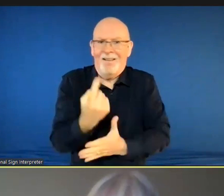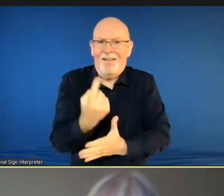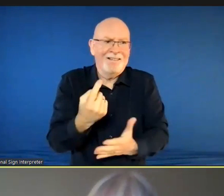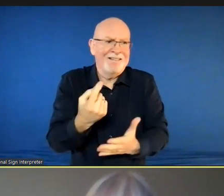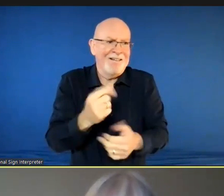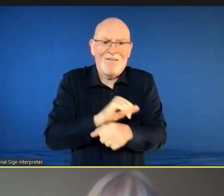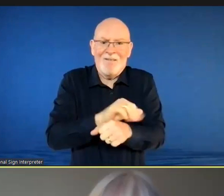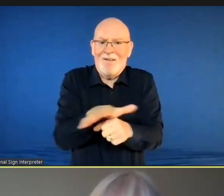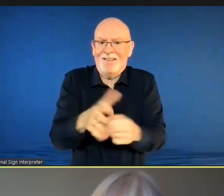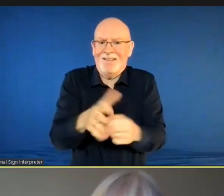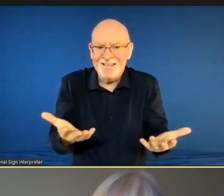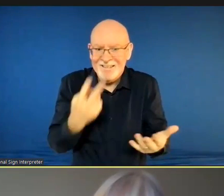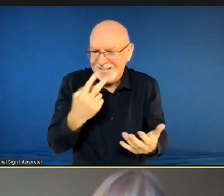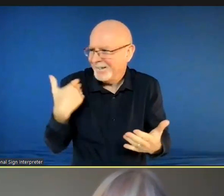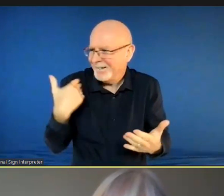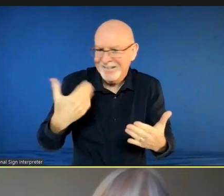fairly negative one.